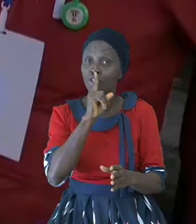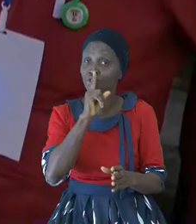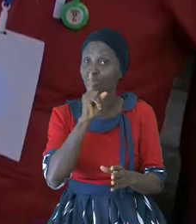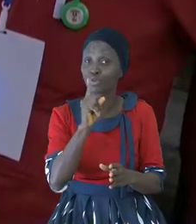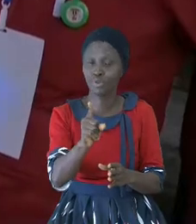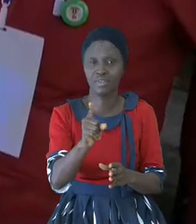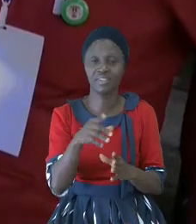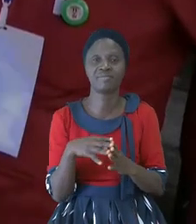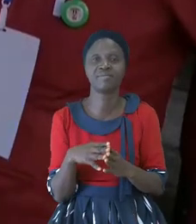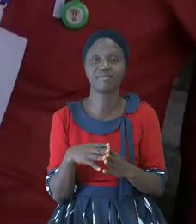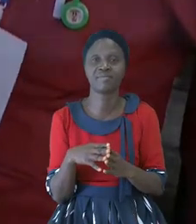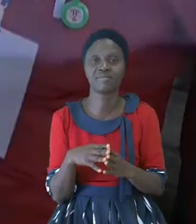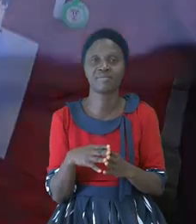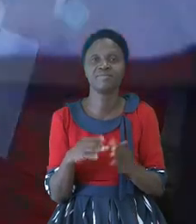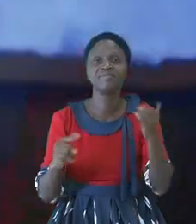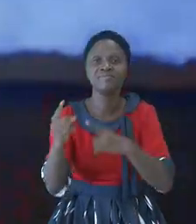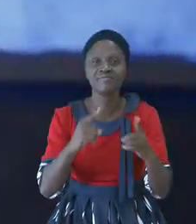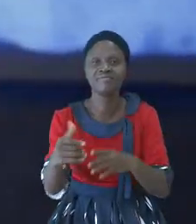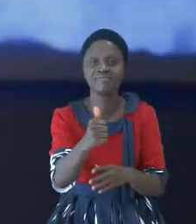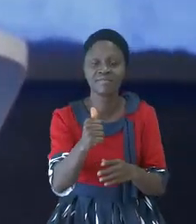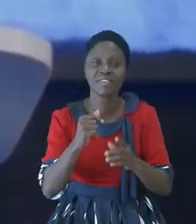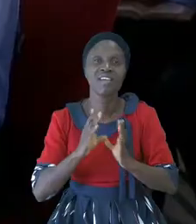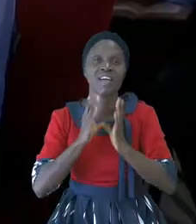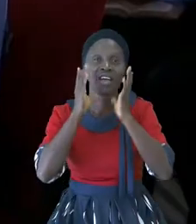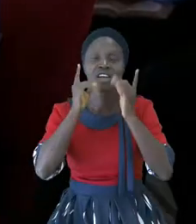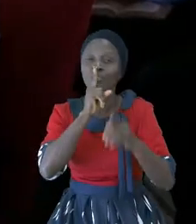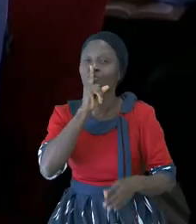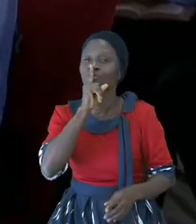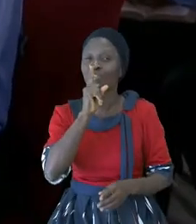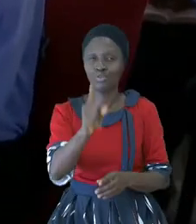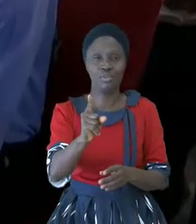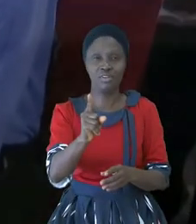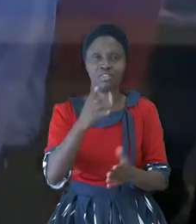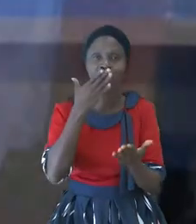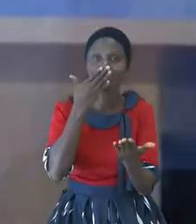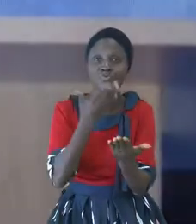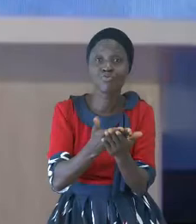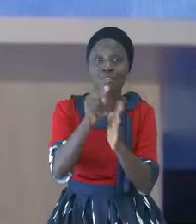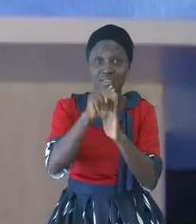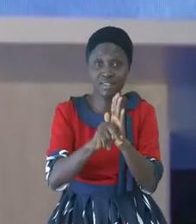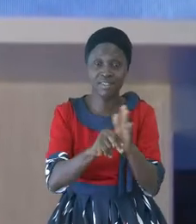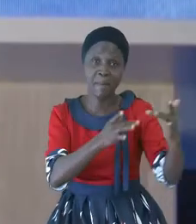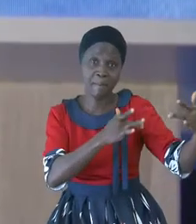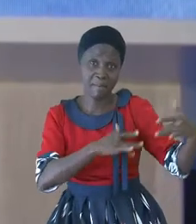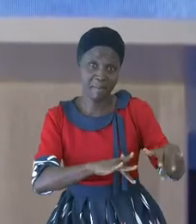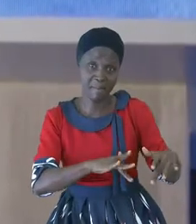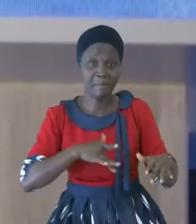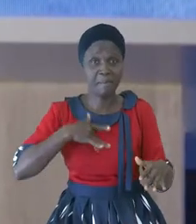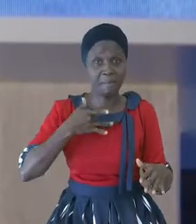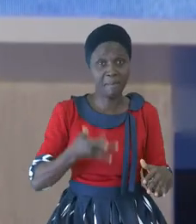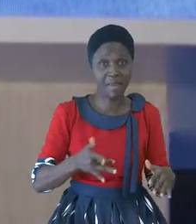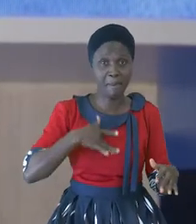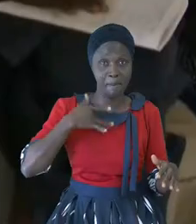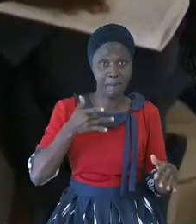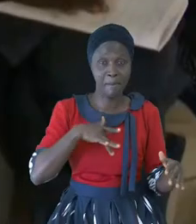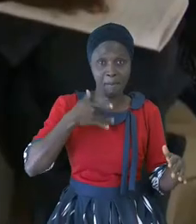surely, somebody shall surely, surely goodness and mercy shall follow me, how many